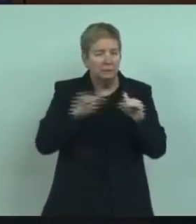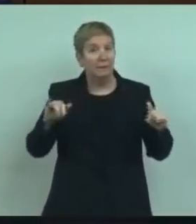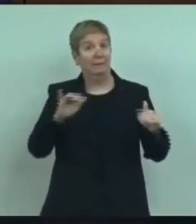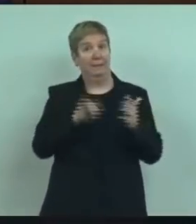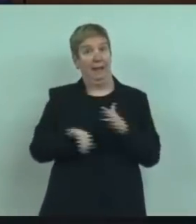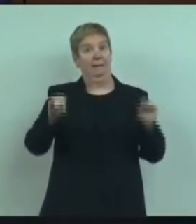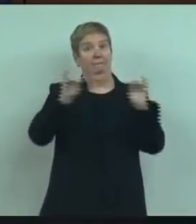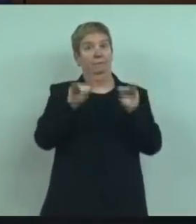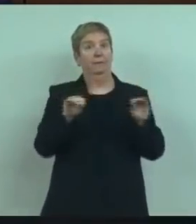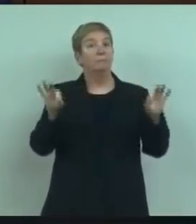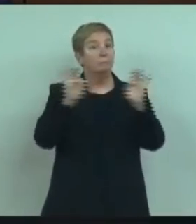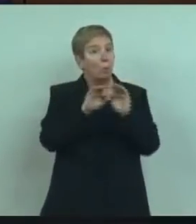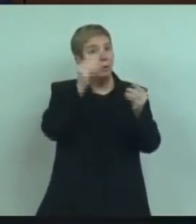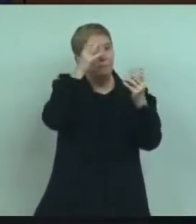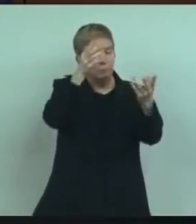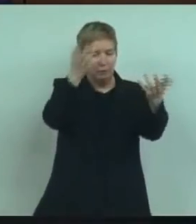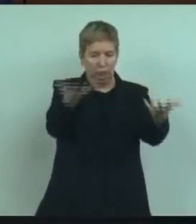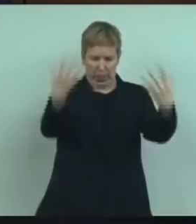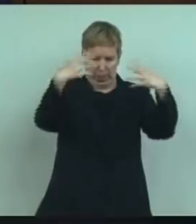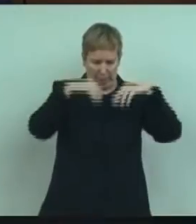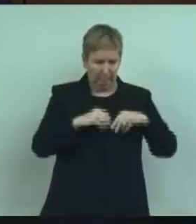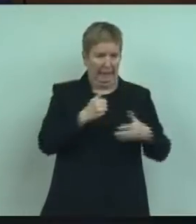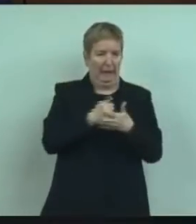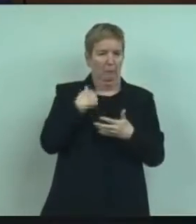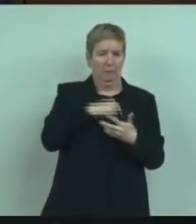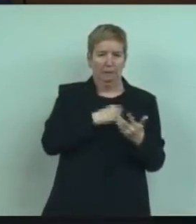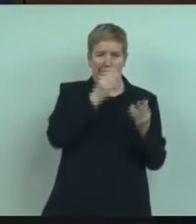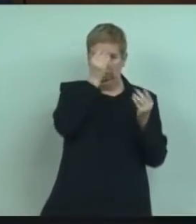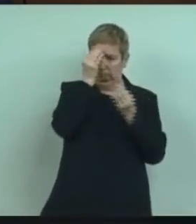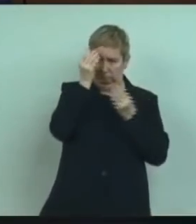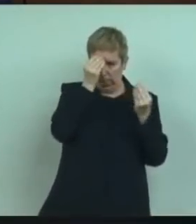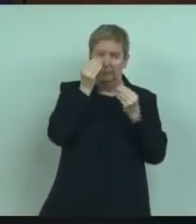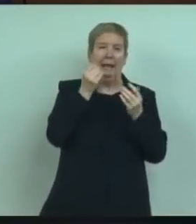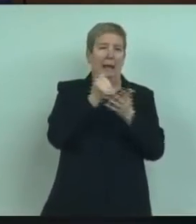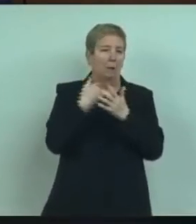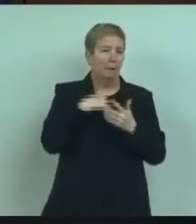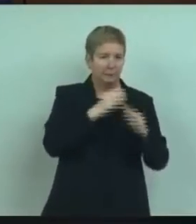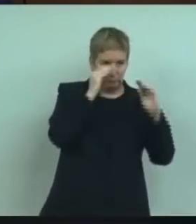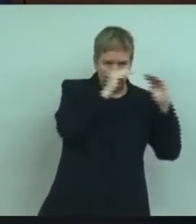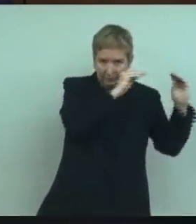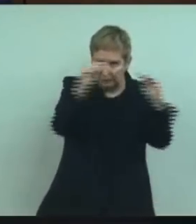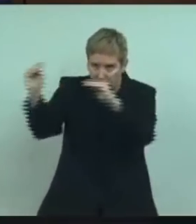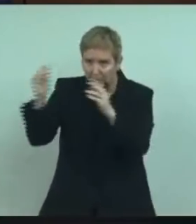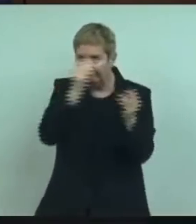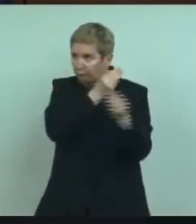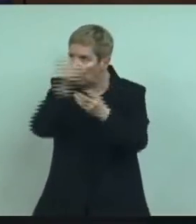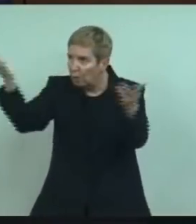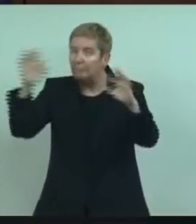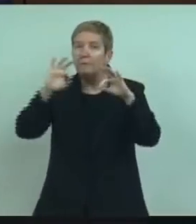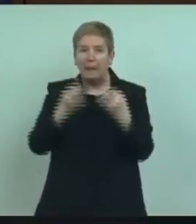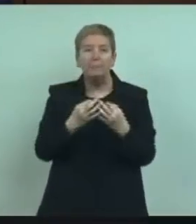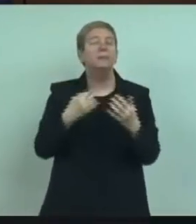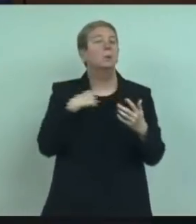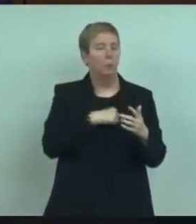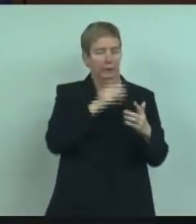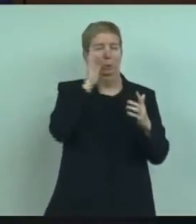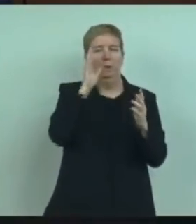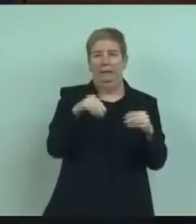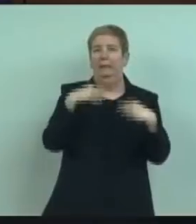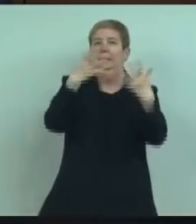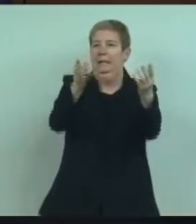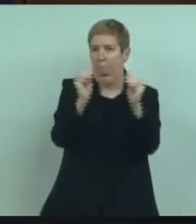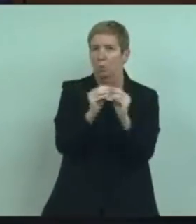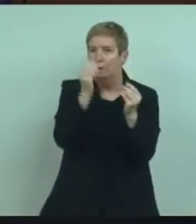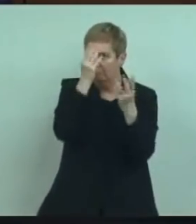critical for our researchers here. It's critical for us to message for families, and you should expect more of that, including where people